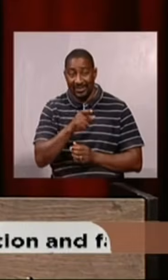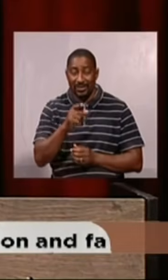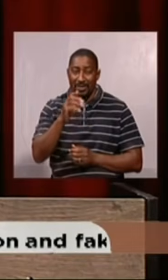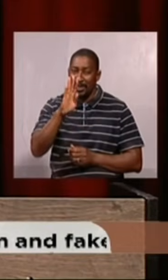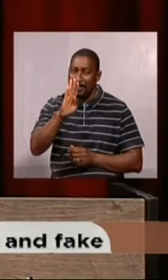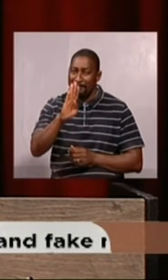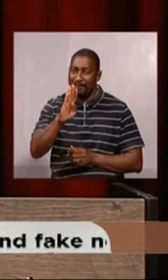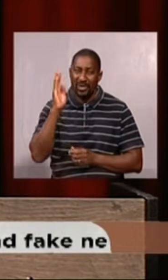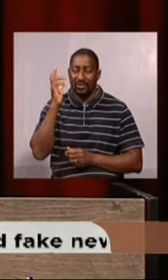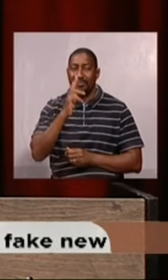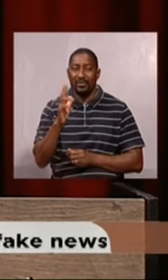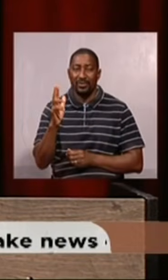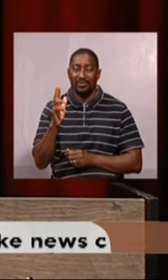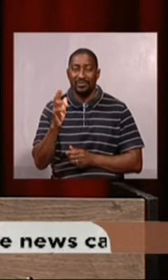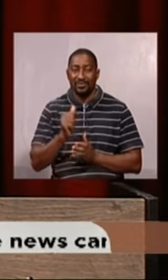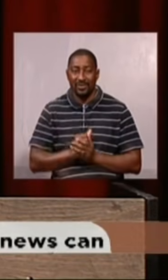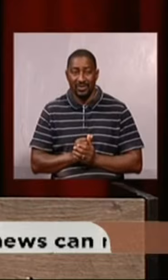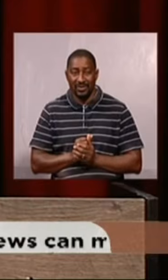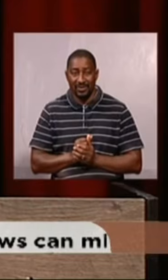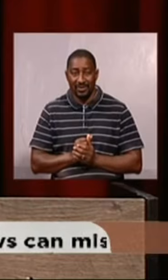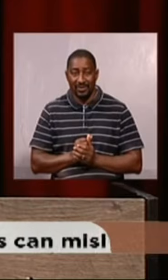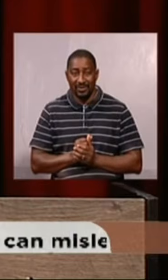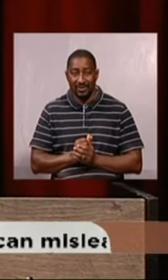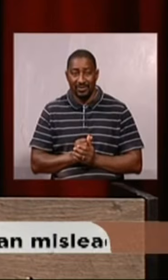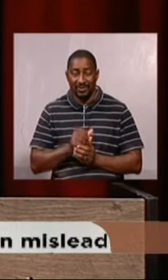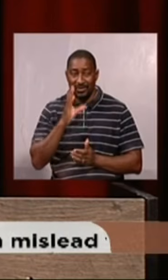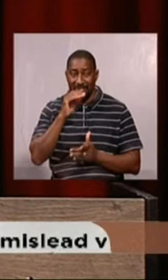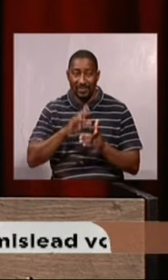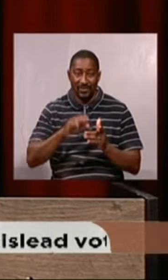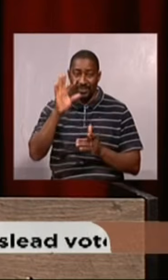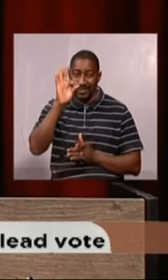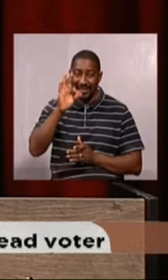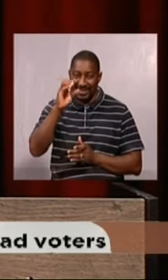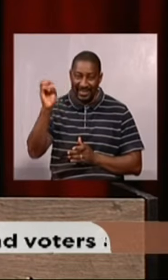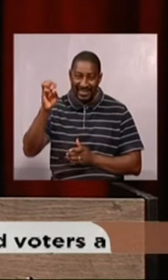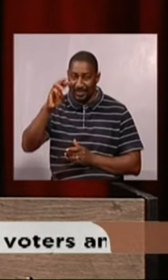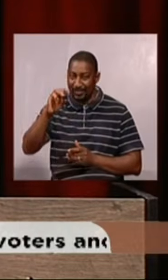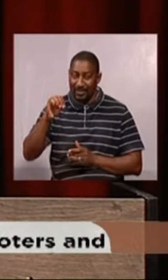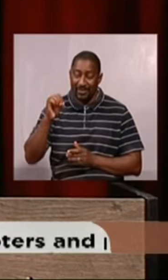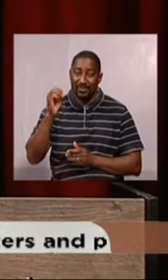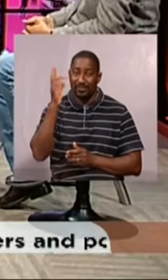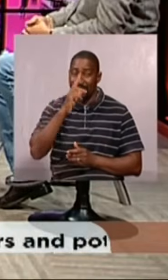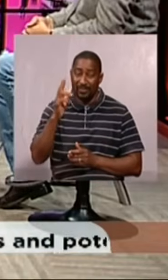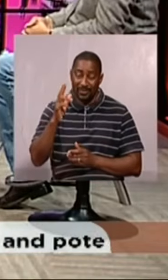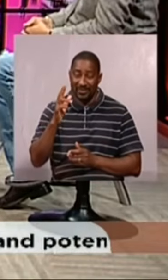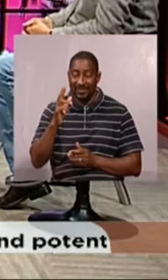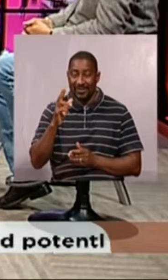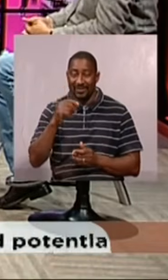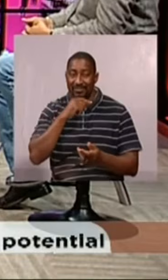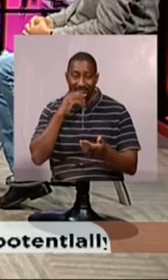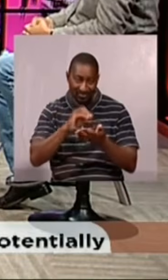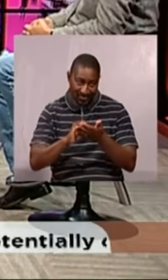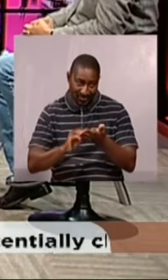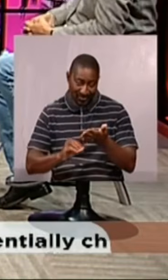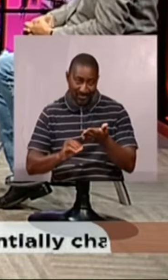about 900 million registered voters. Wow. 5.5 million machines. That's more than people here.